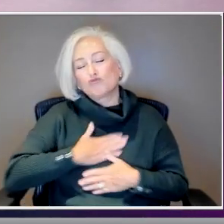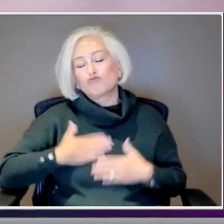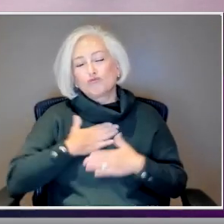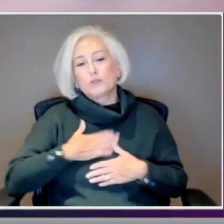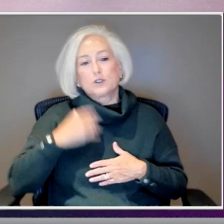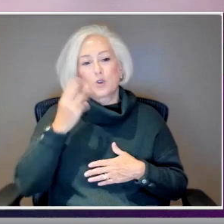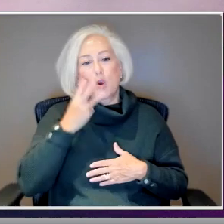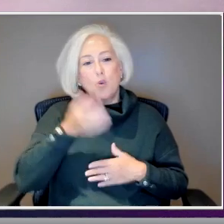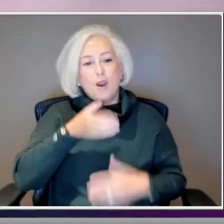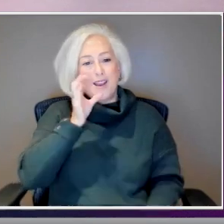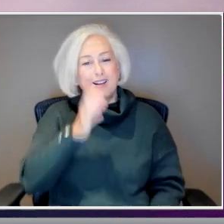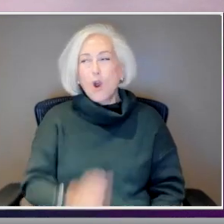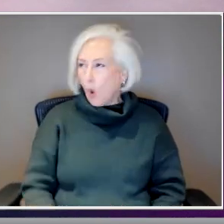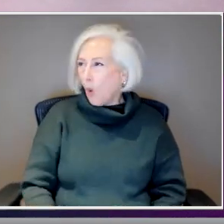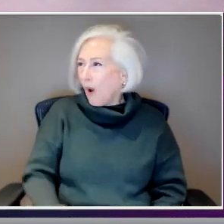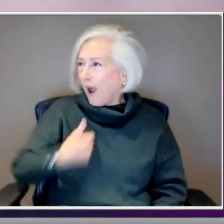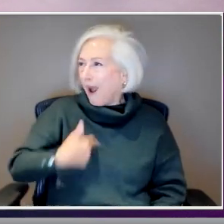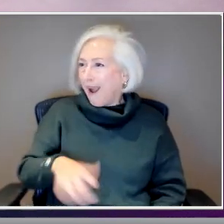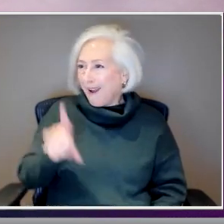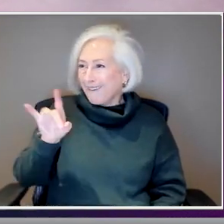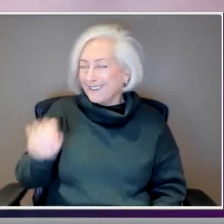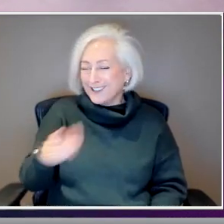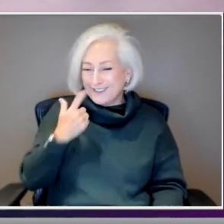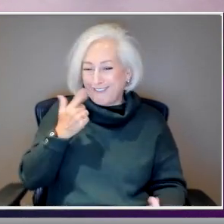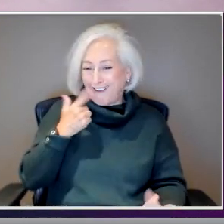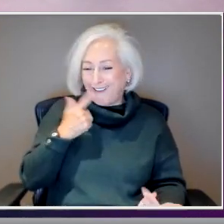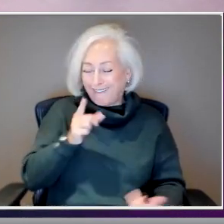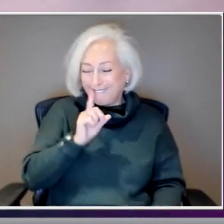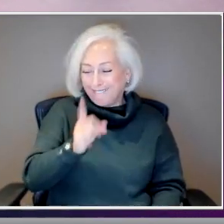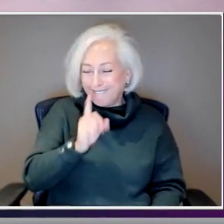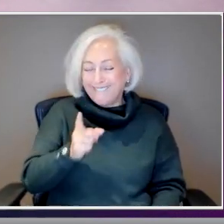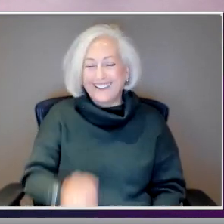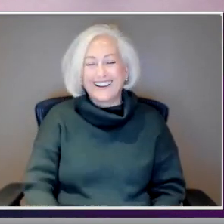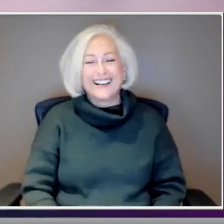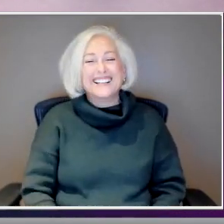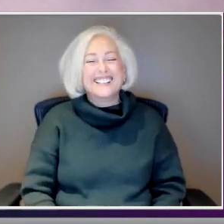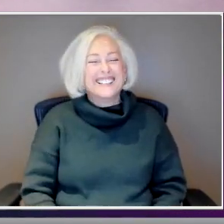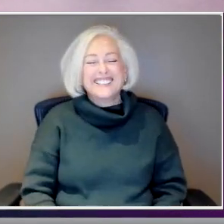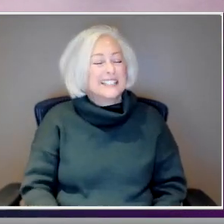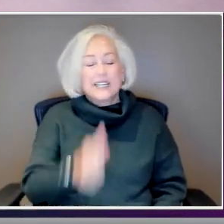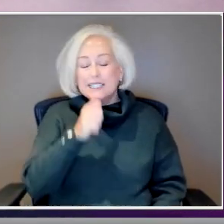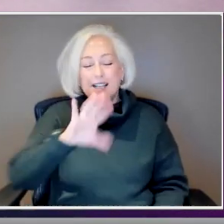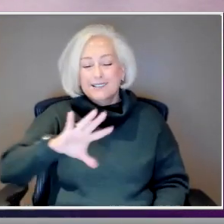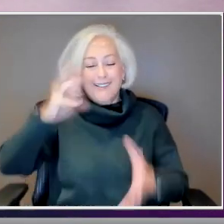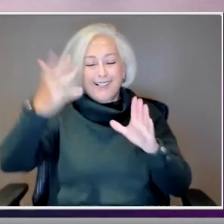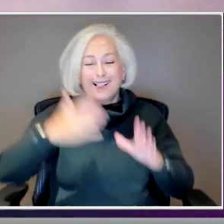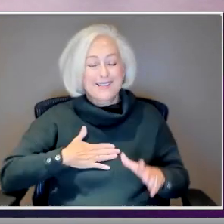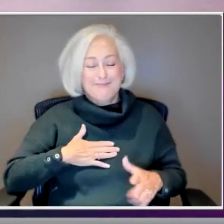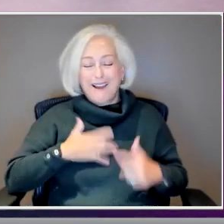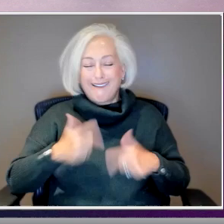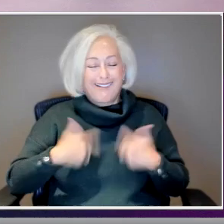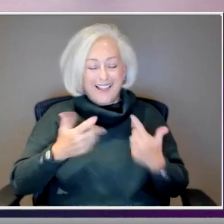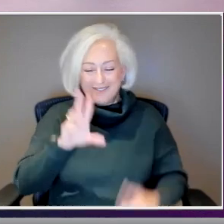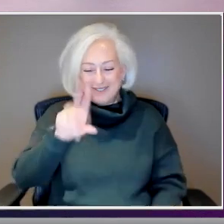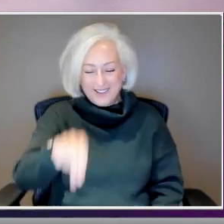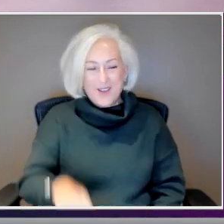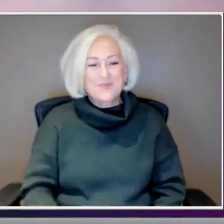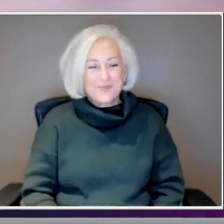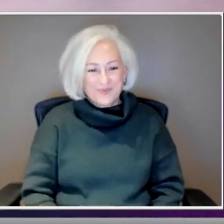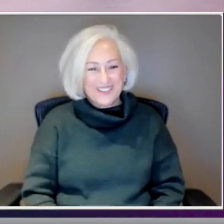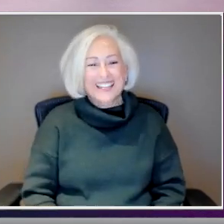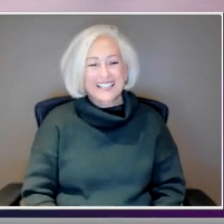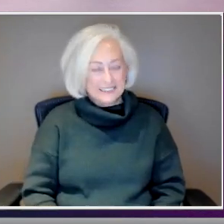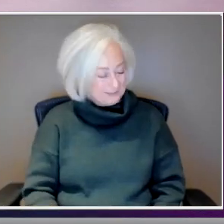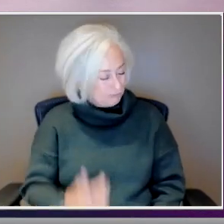about? Yes, absolutely. So it doesn't get in the way of things. No, definitely not. Because, you deserve to relax and